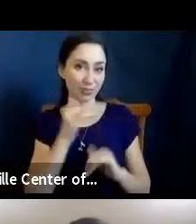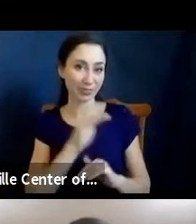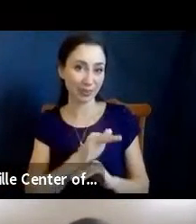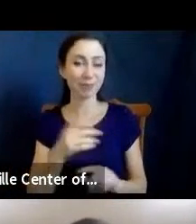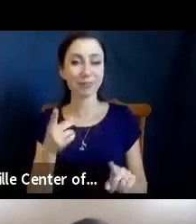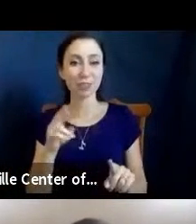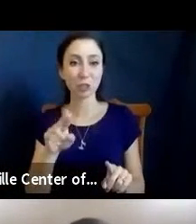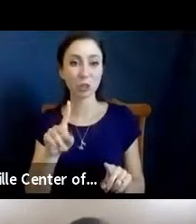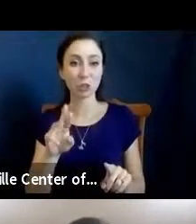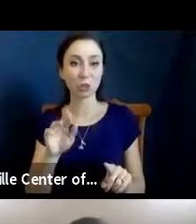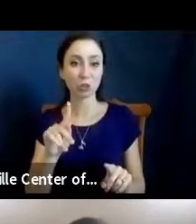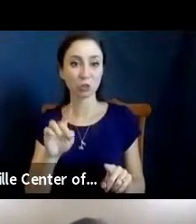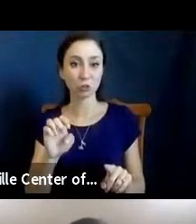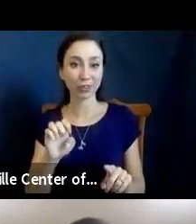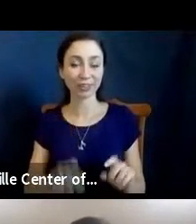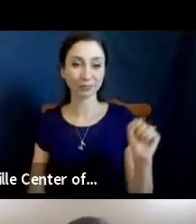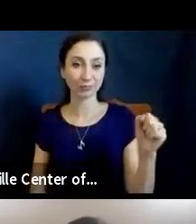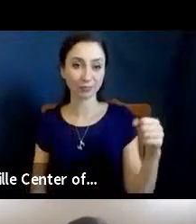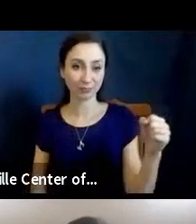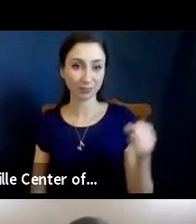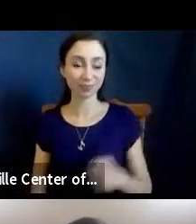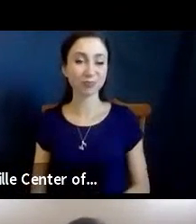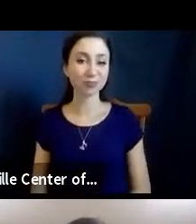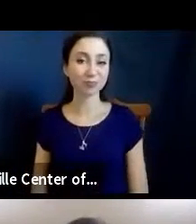Drake, Yes.